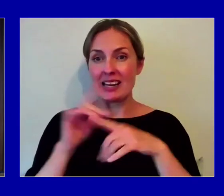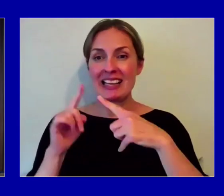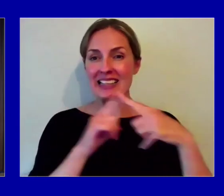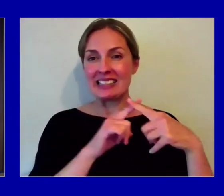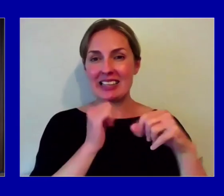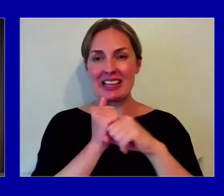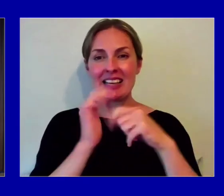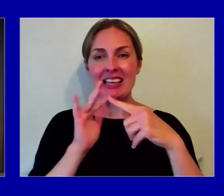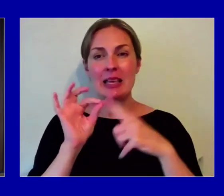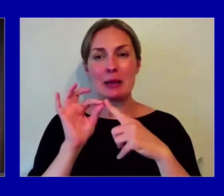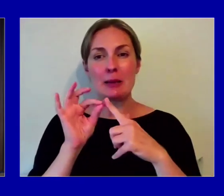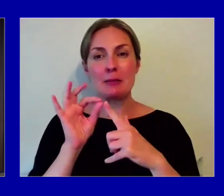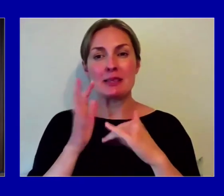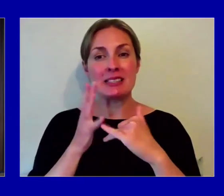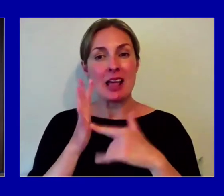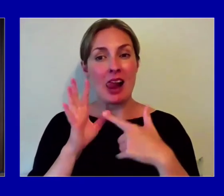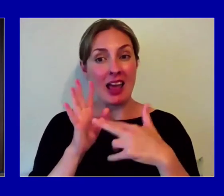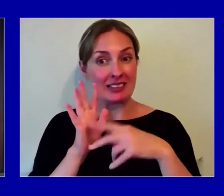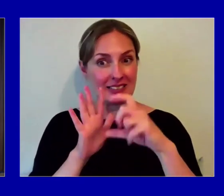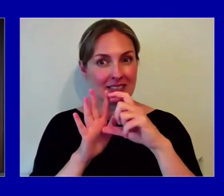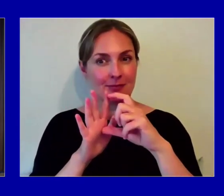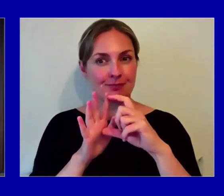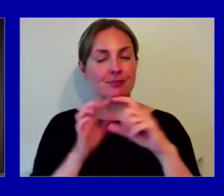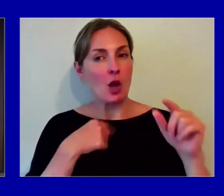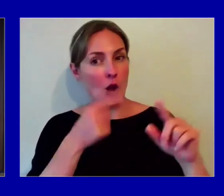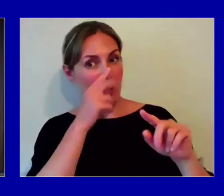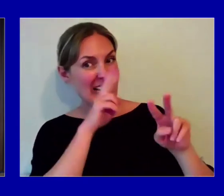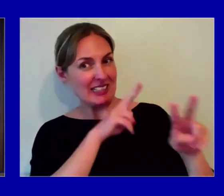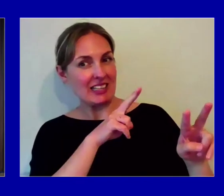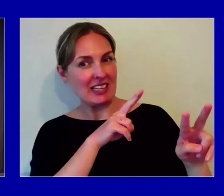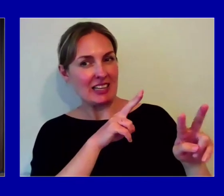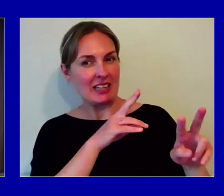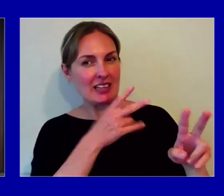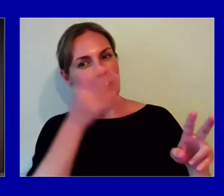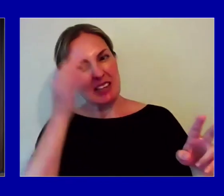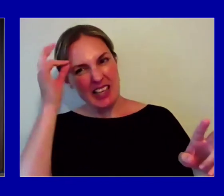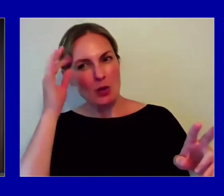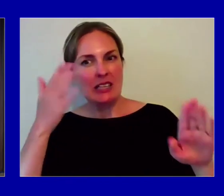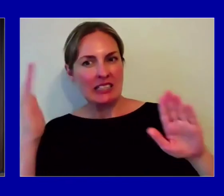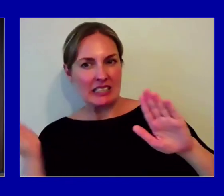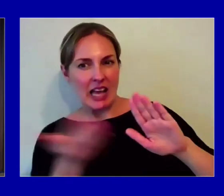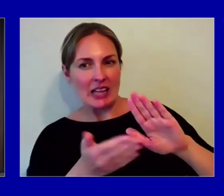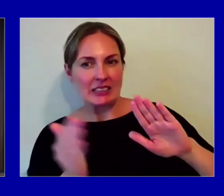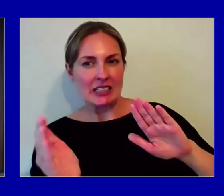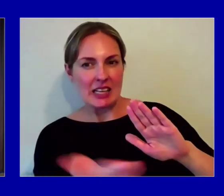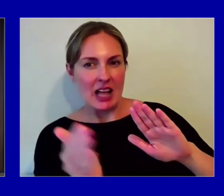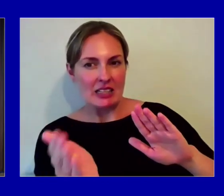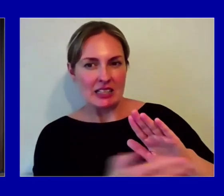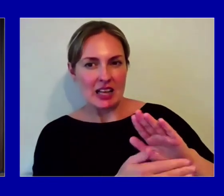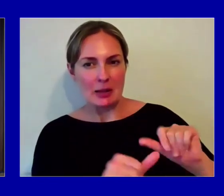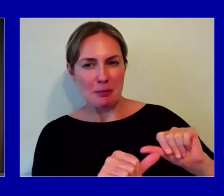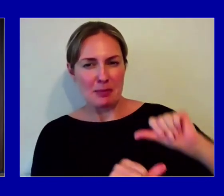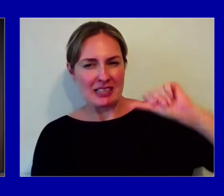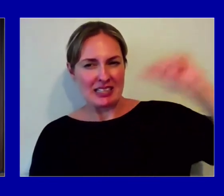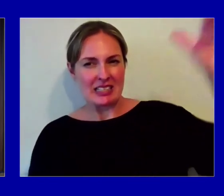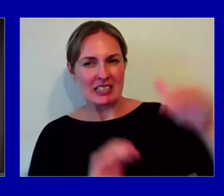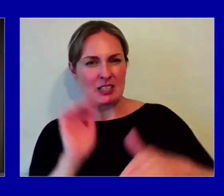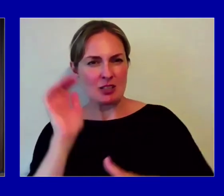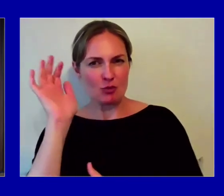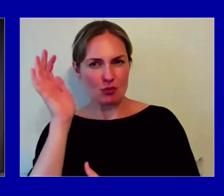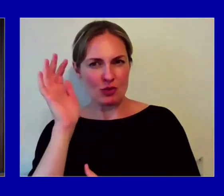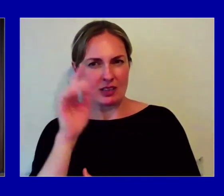cutting down all the big trees. They cut down Uncle Max's motel, uh, the tree that he